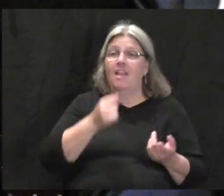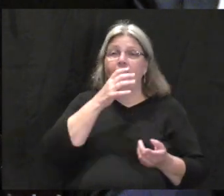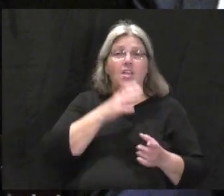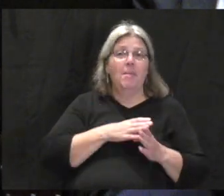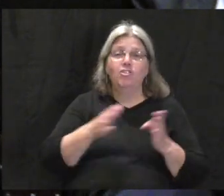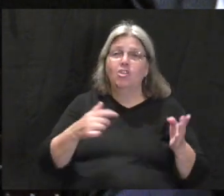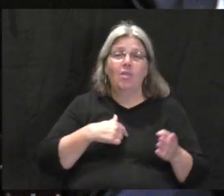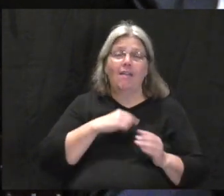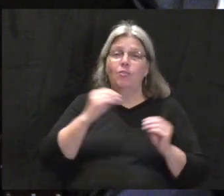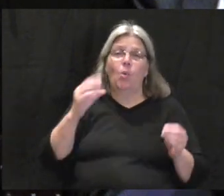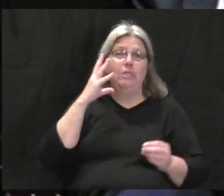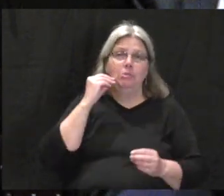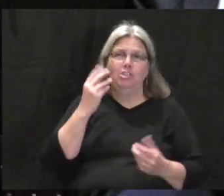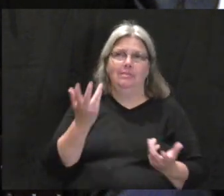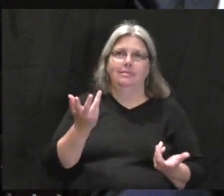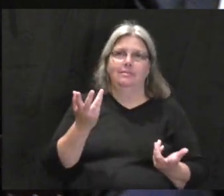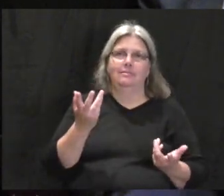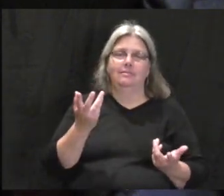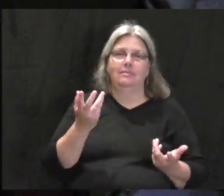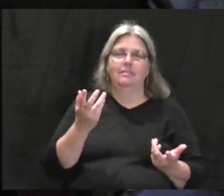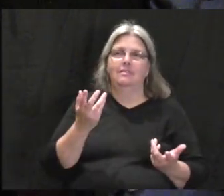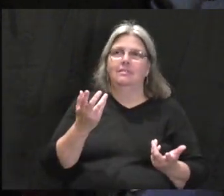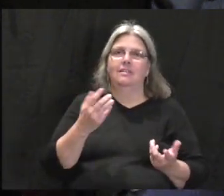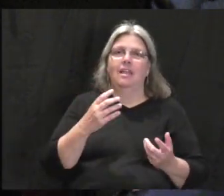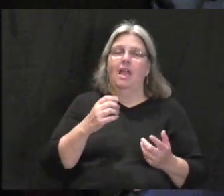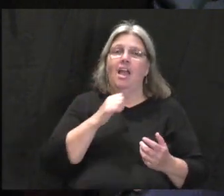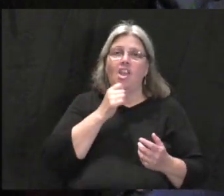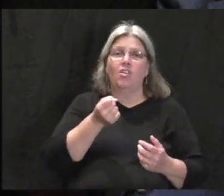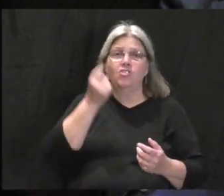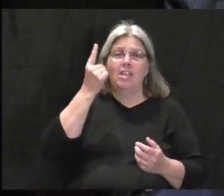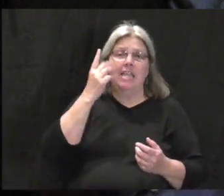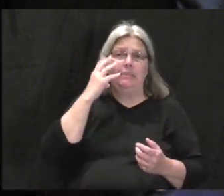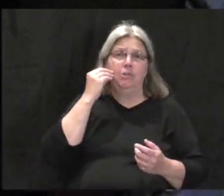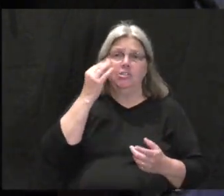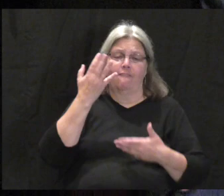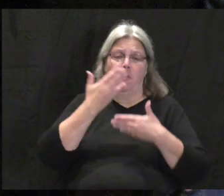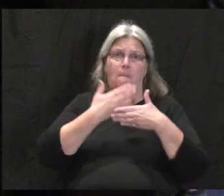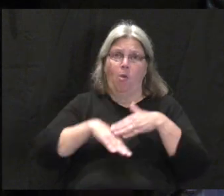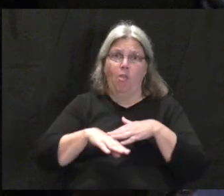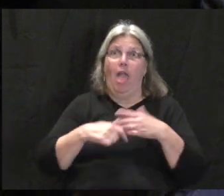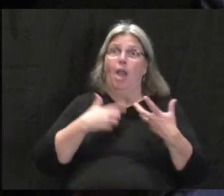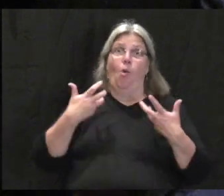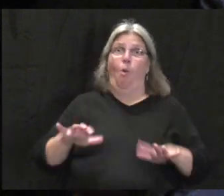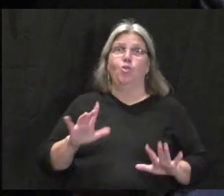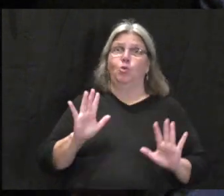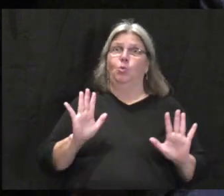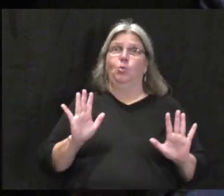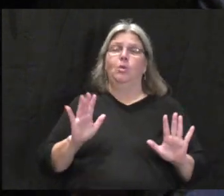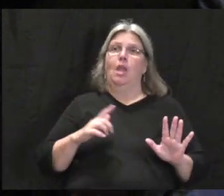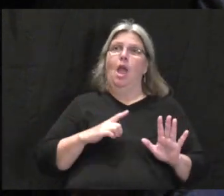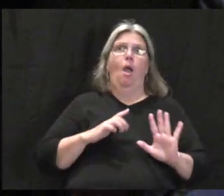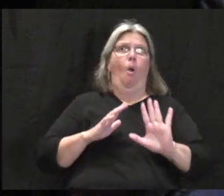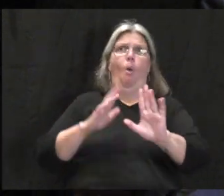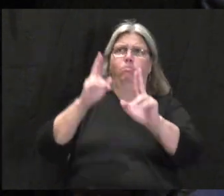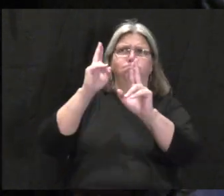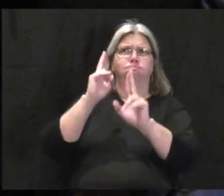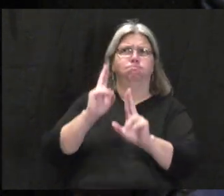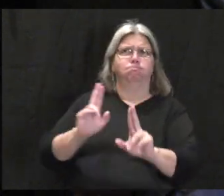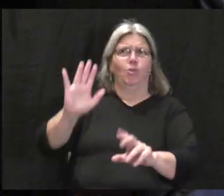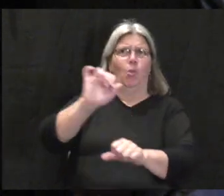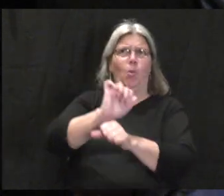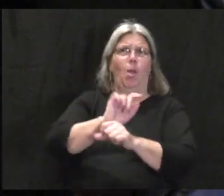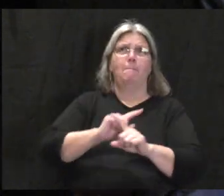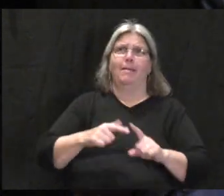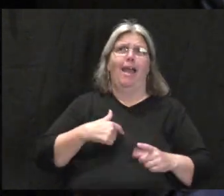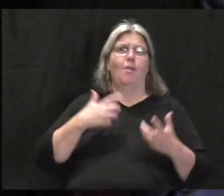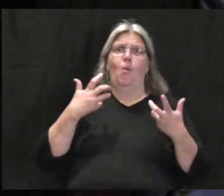done to bring the rest of us into this world. But I don't know. But because I know a little bit about it, then I can